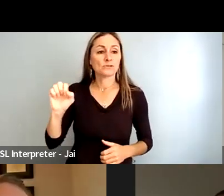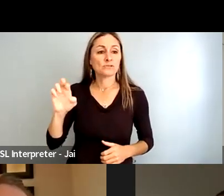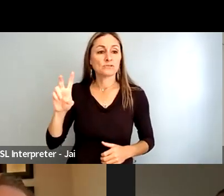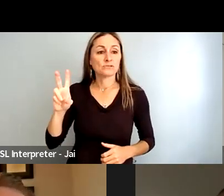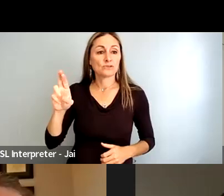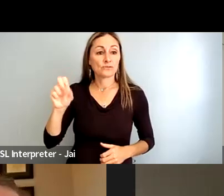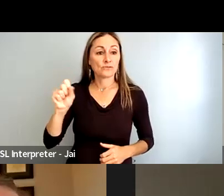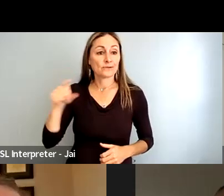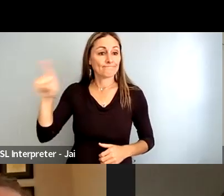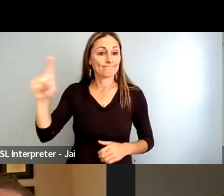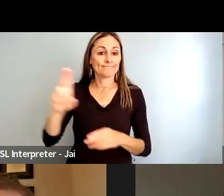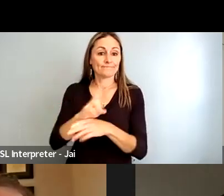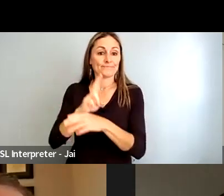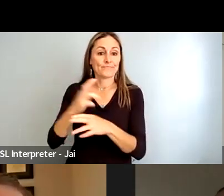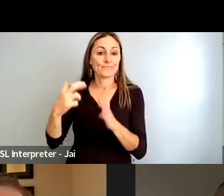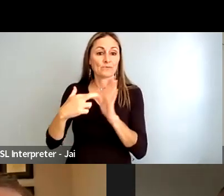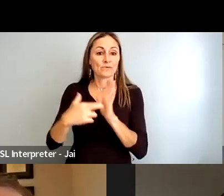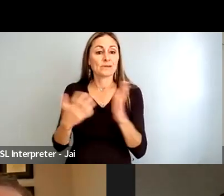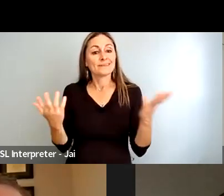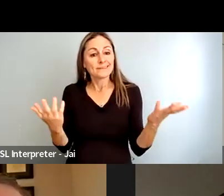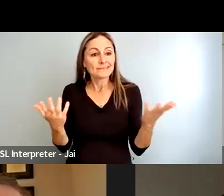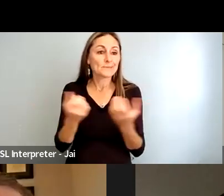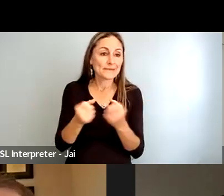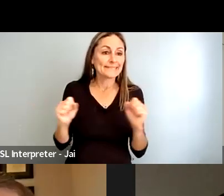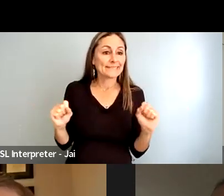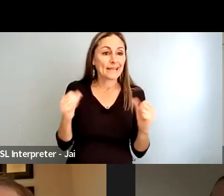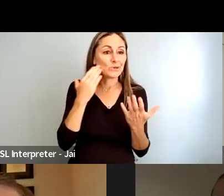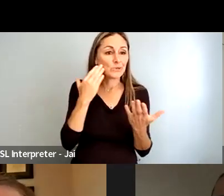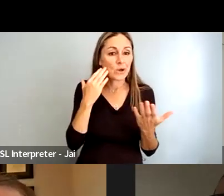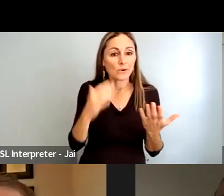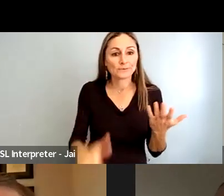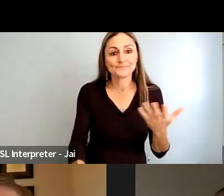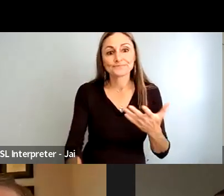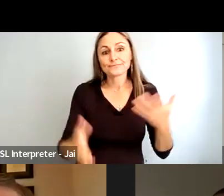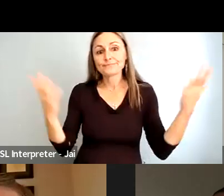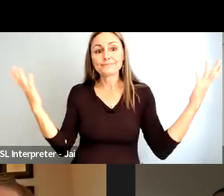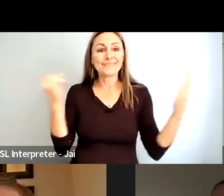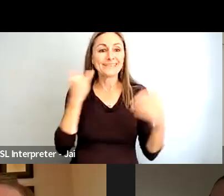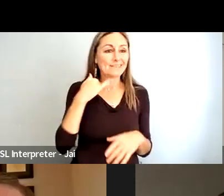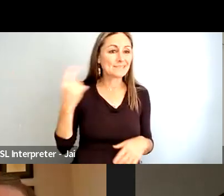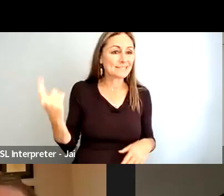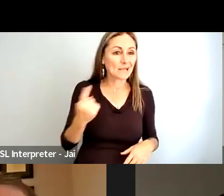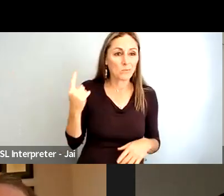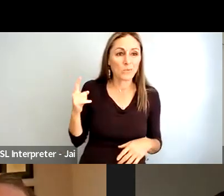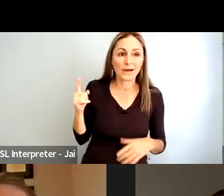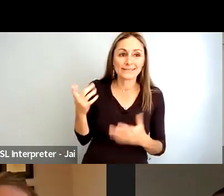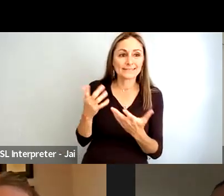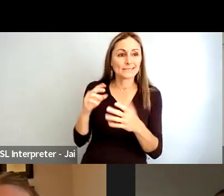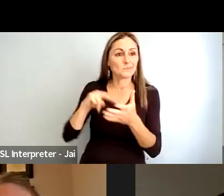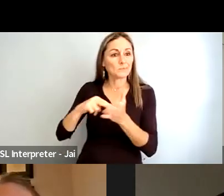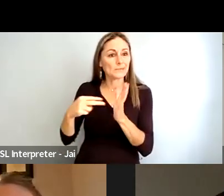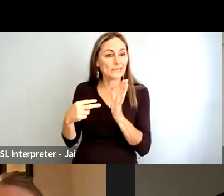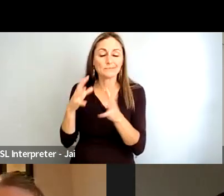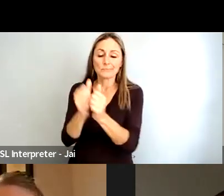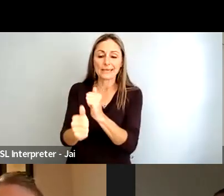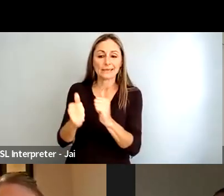rules just to be safe. Like if someone be's mean to somebody about their disability or